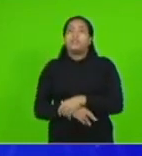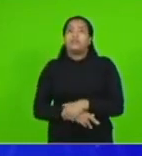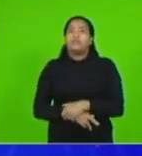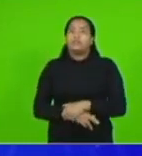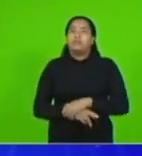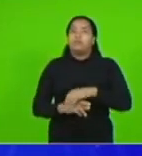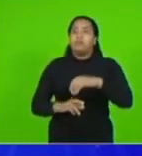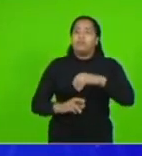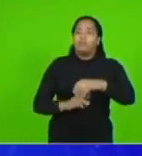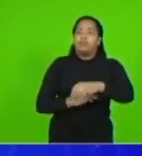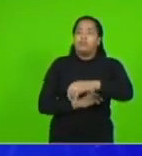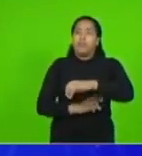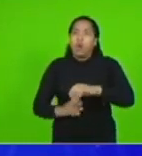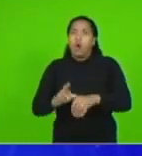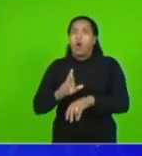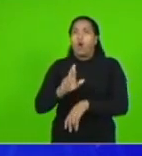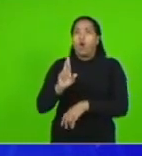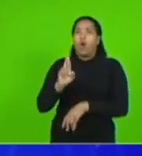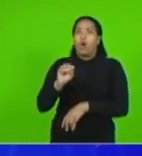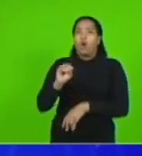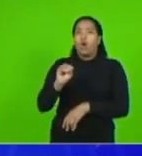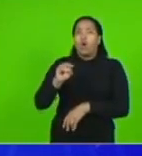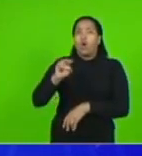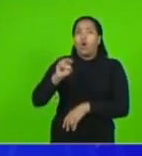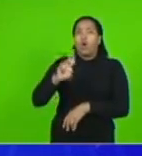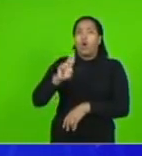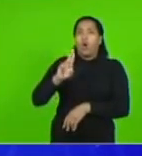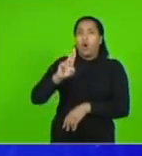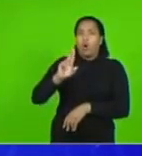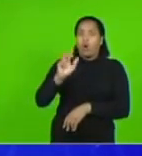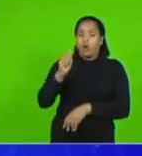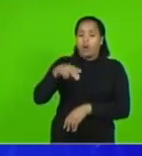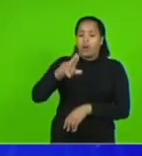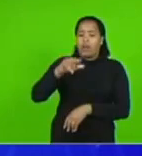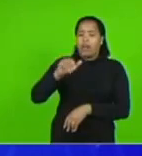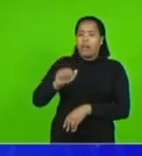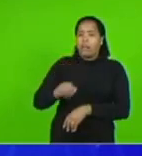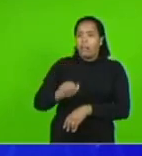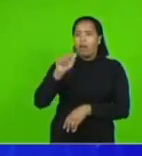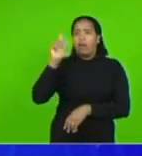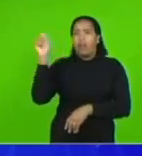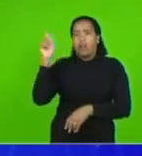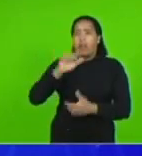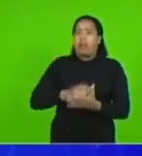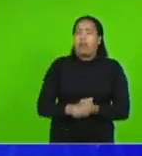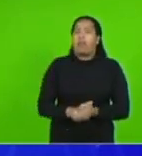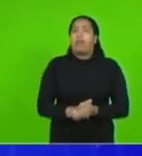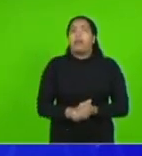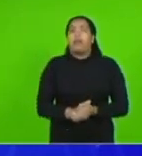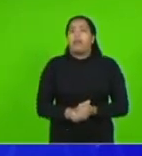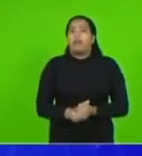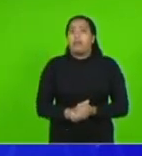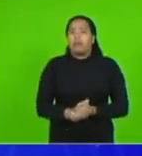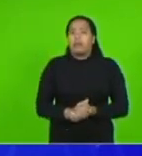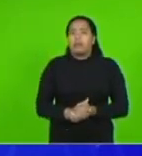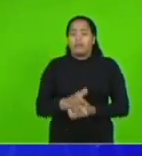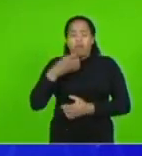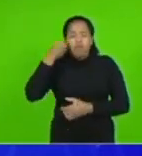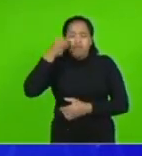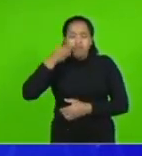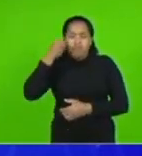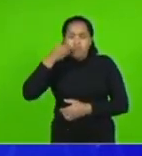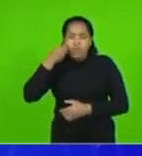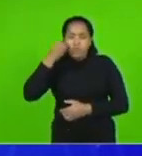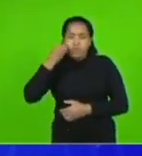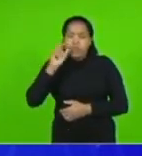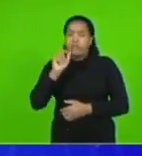of a community in Roraima, of the event that they participated in, all the different churches participating